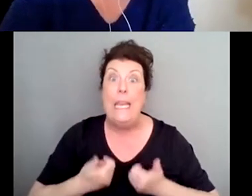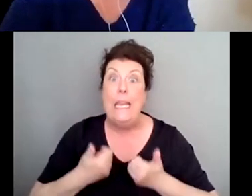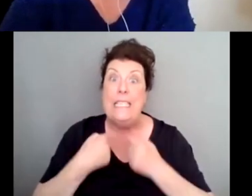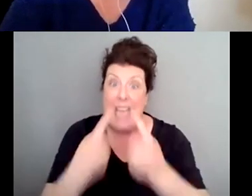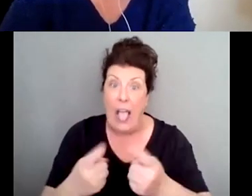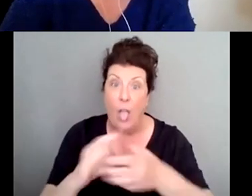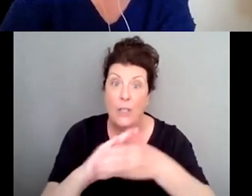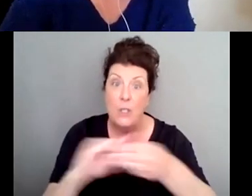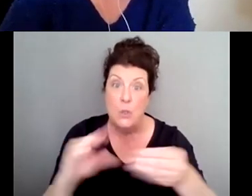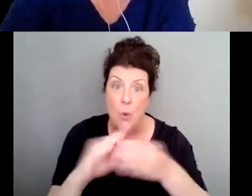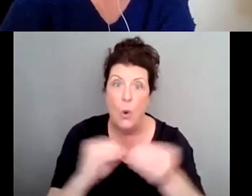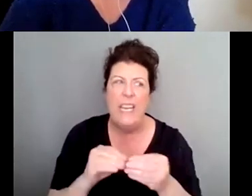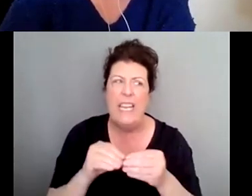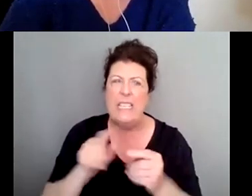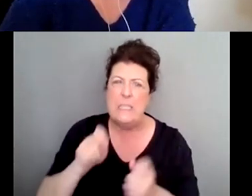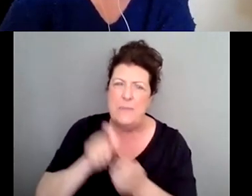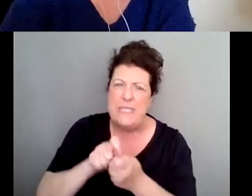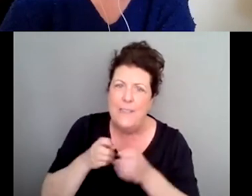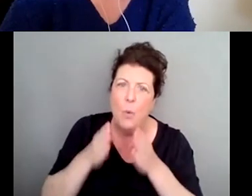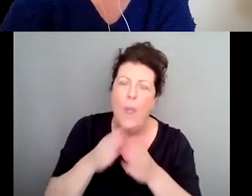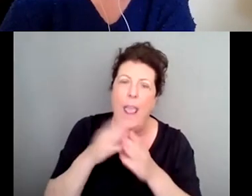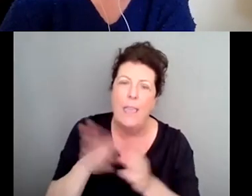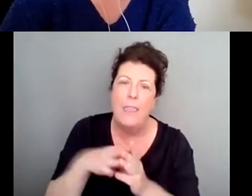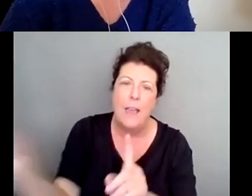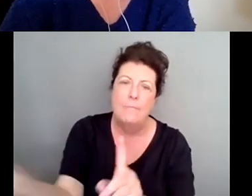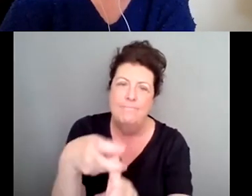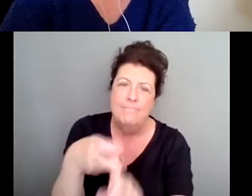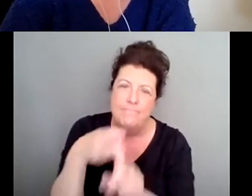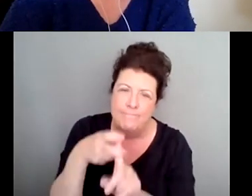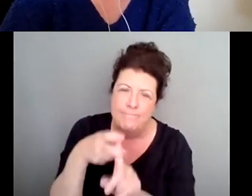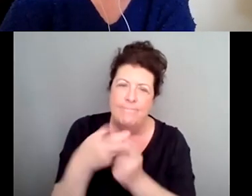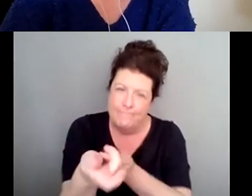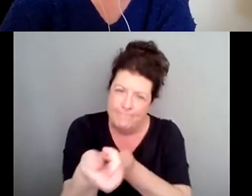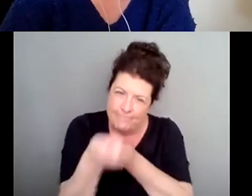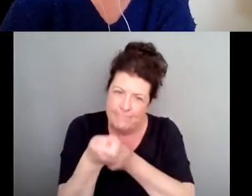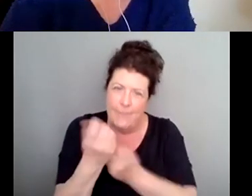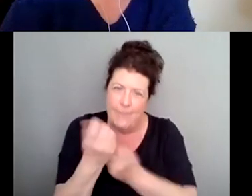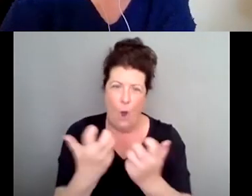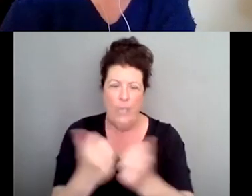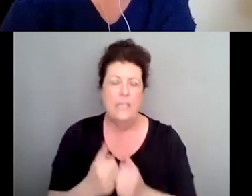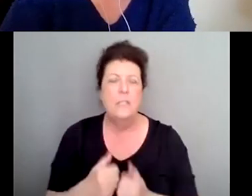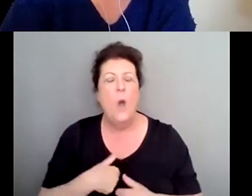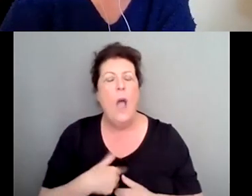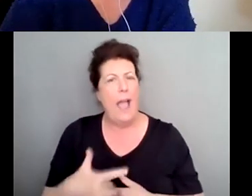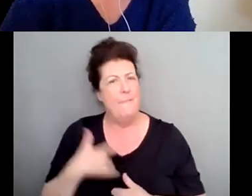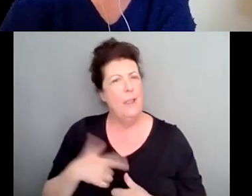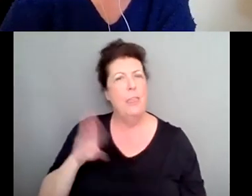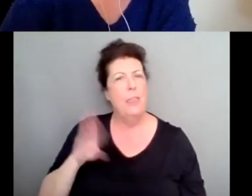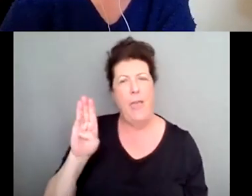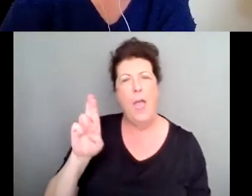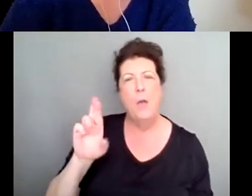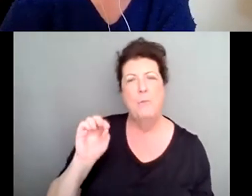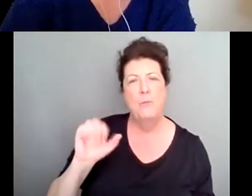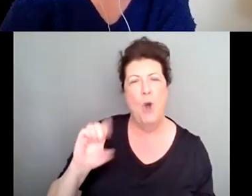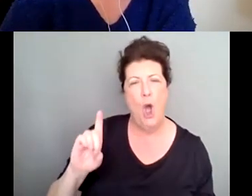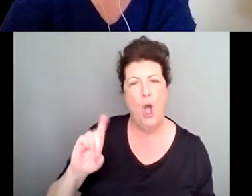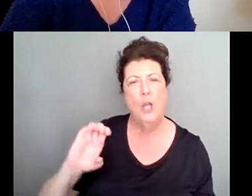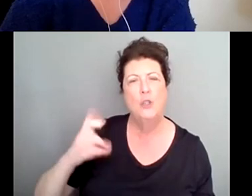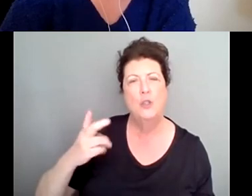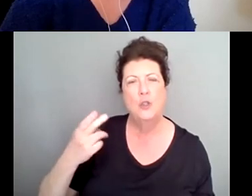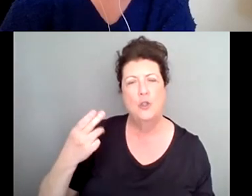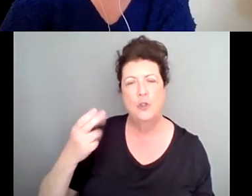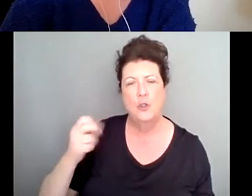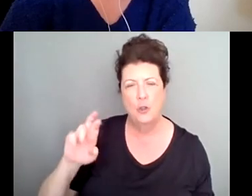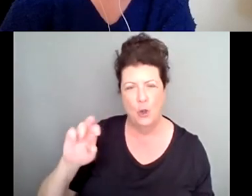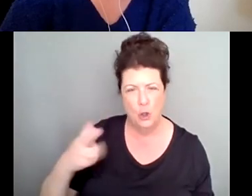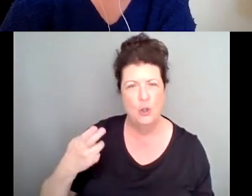in, in the specific of, of the community. So I think it was Broadchurch that really stands out to me as an example of a show that, you know, when I watched it